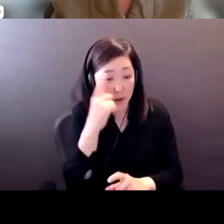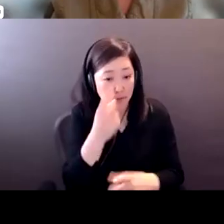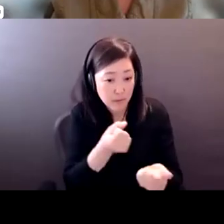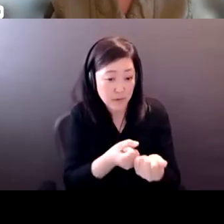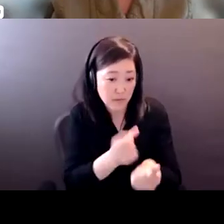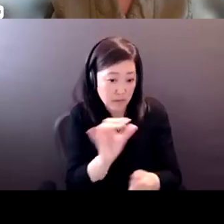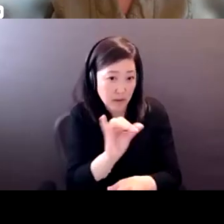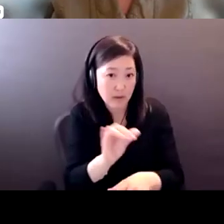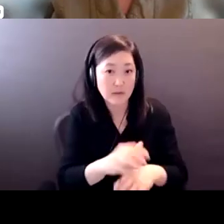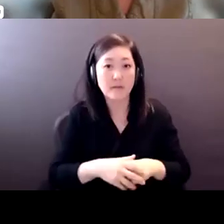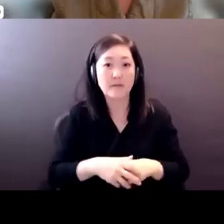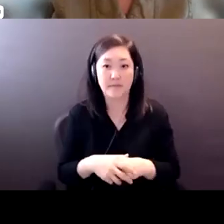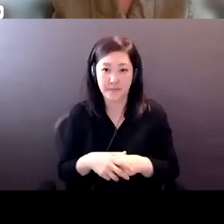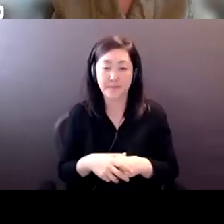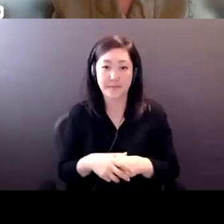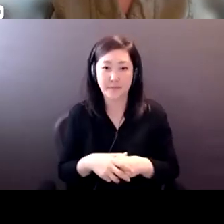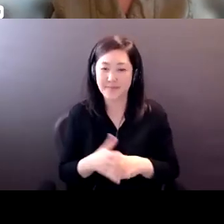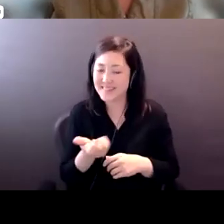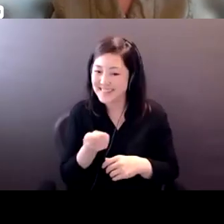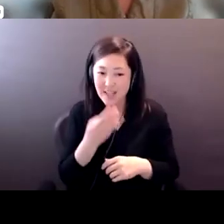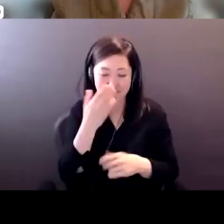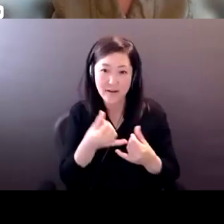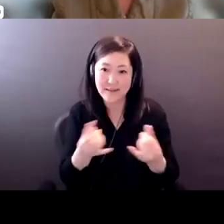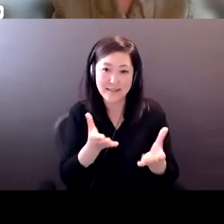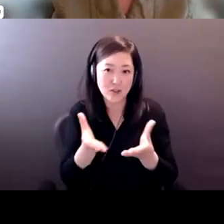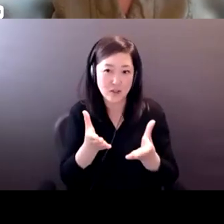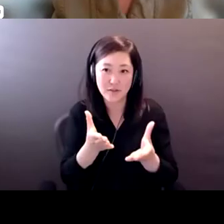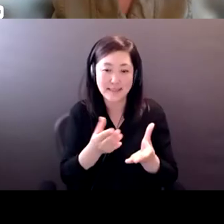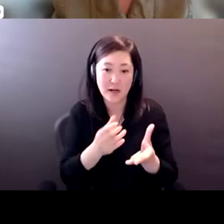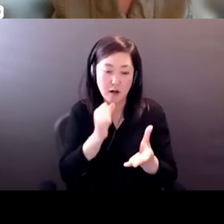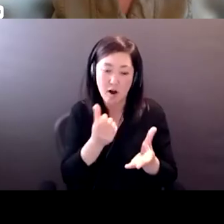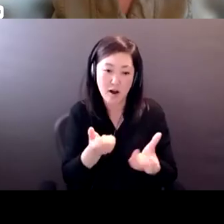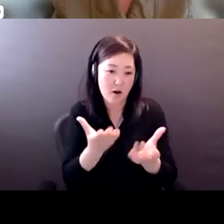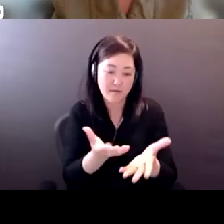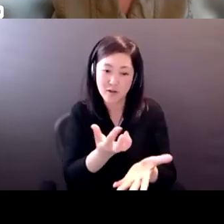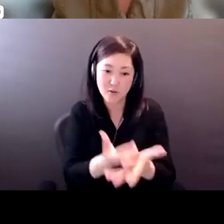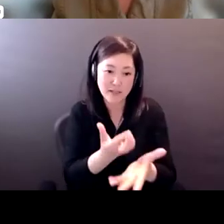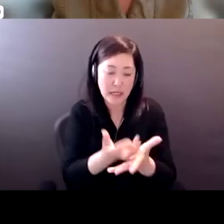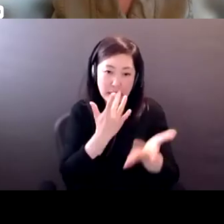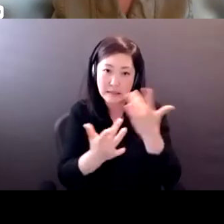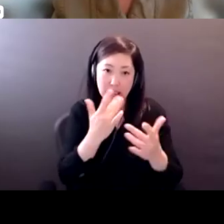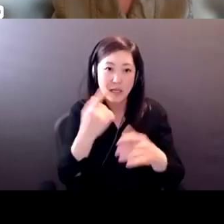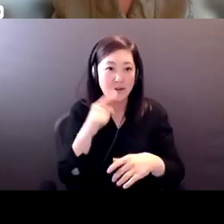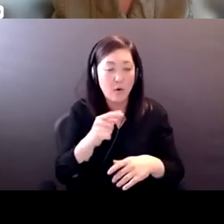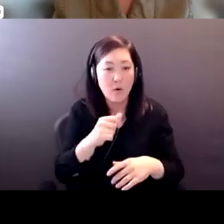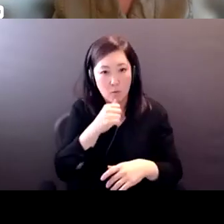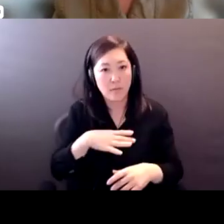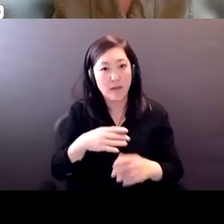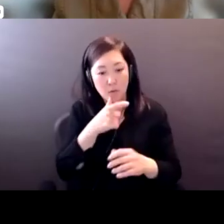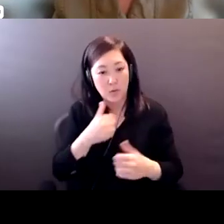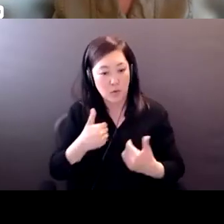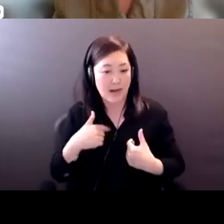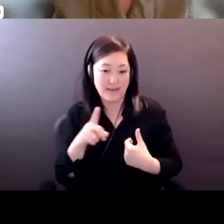frontline services that are directed at older women and women with disabilities are understood that it's the kind of outreach that's